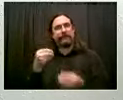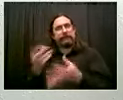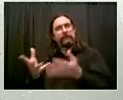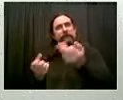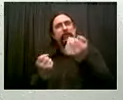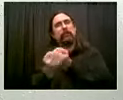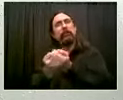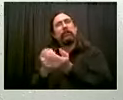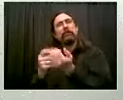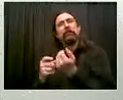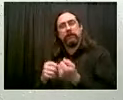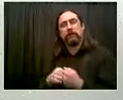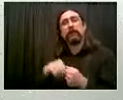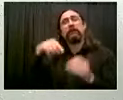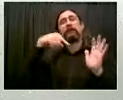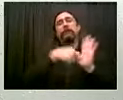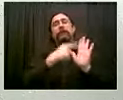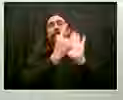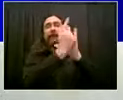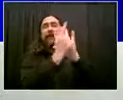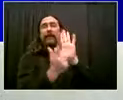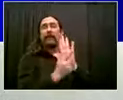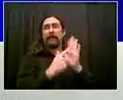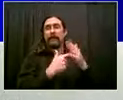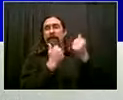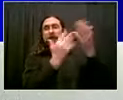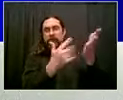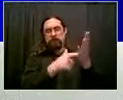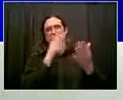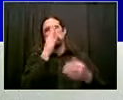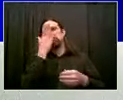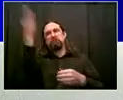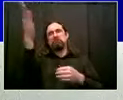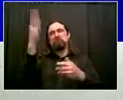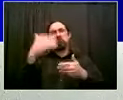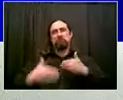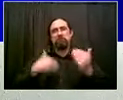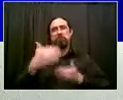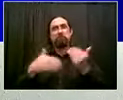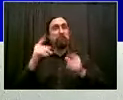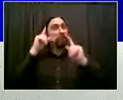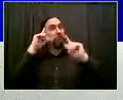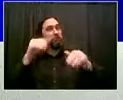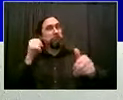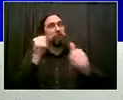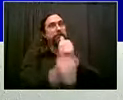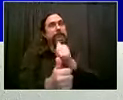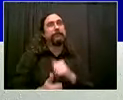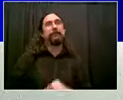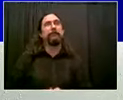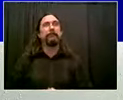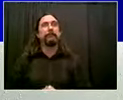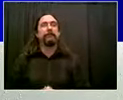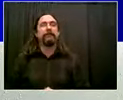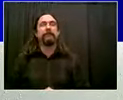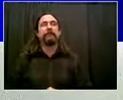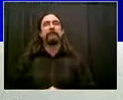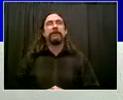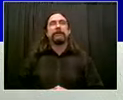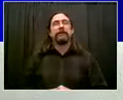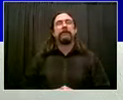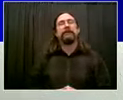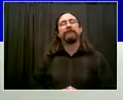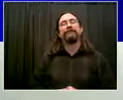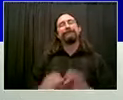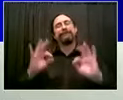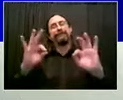that on the state level. Thank you so much, Assemblymember. Thank you. This is a really important moment for New York City.